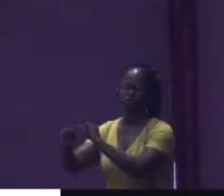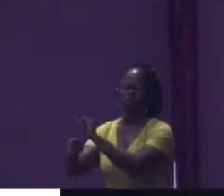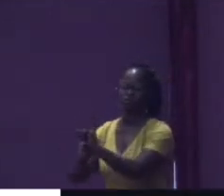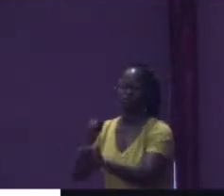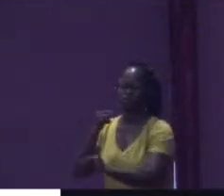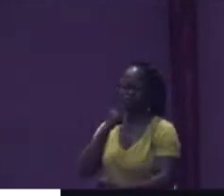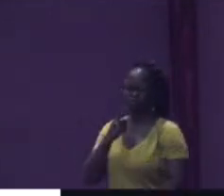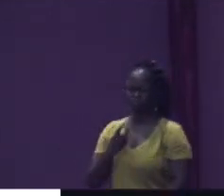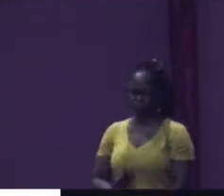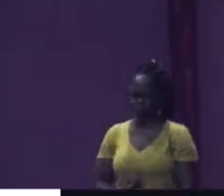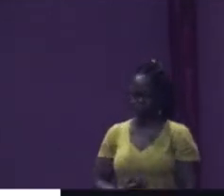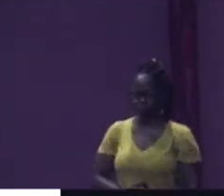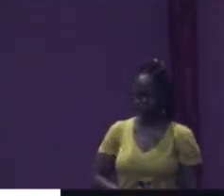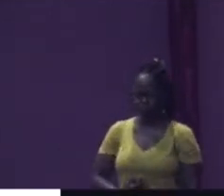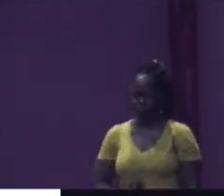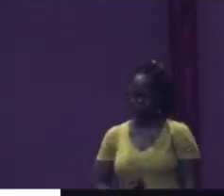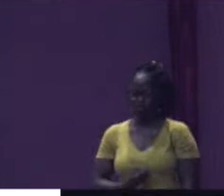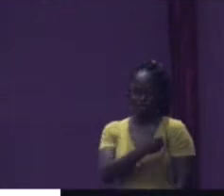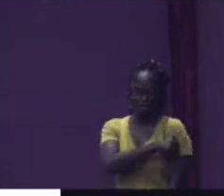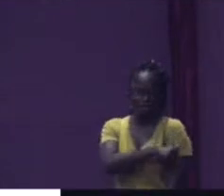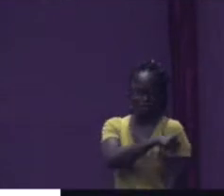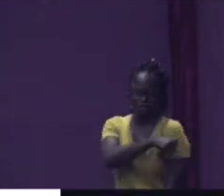have a cesarean.